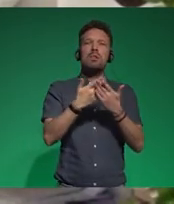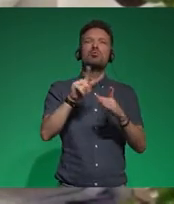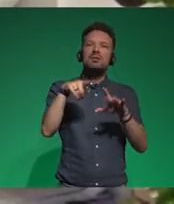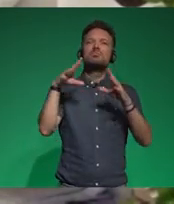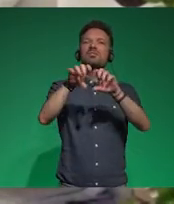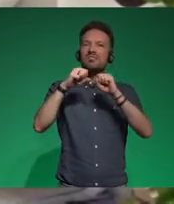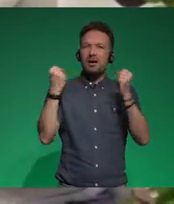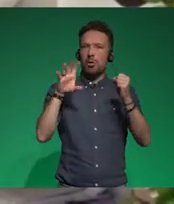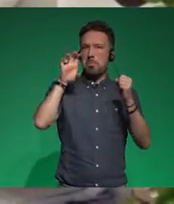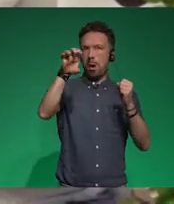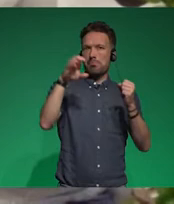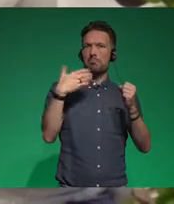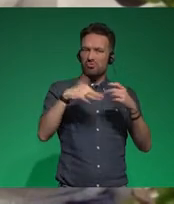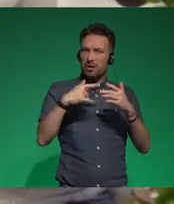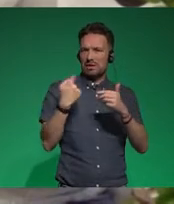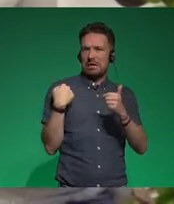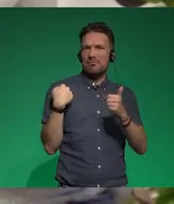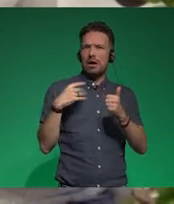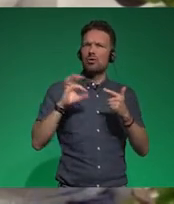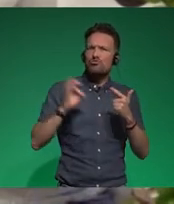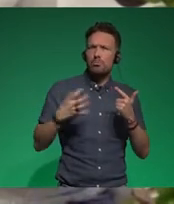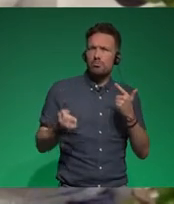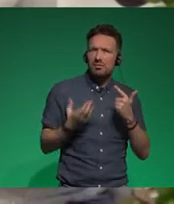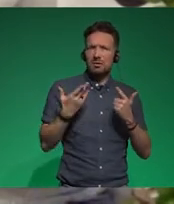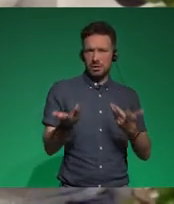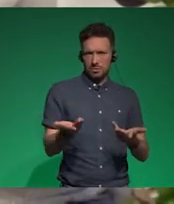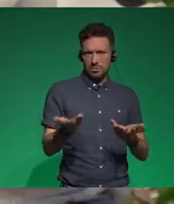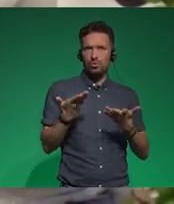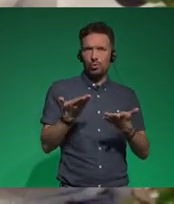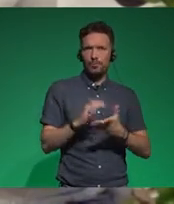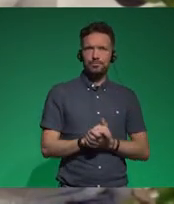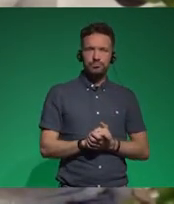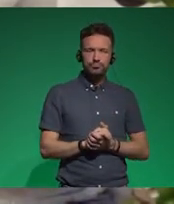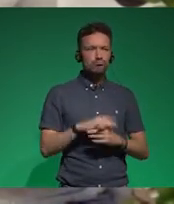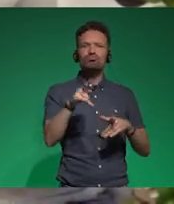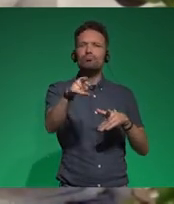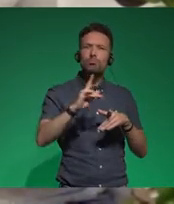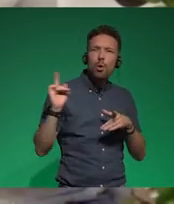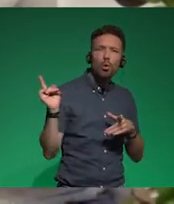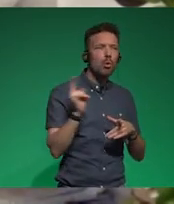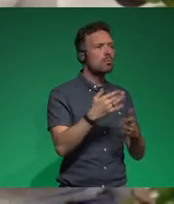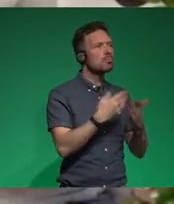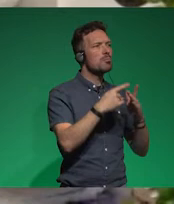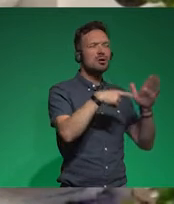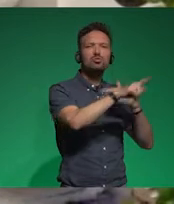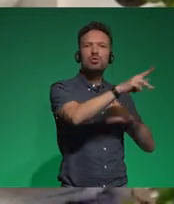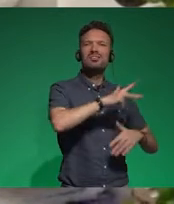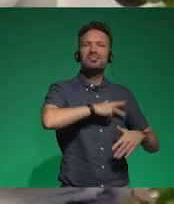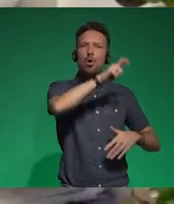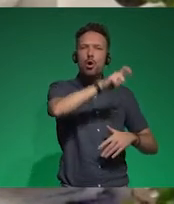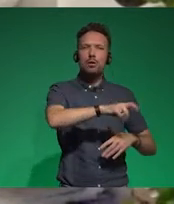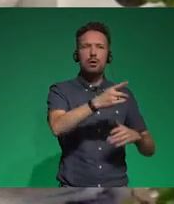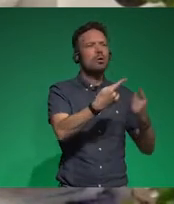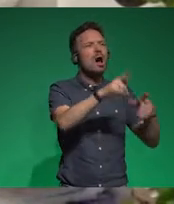of a local person, either a witness or non-witness, but that just need to be a